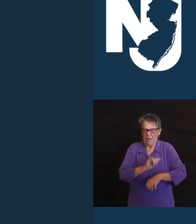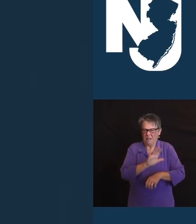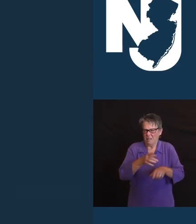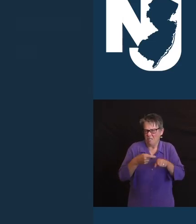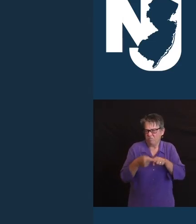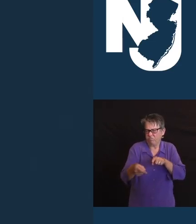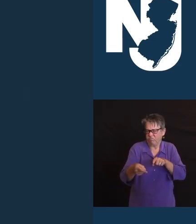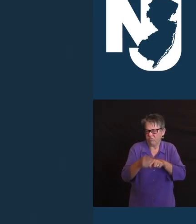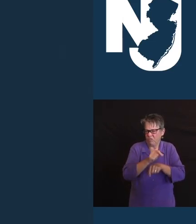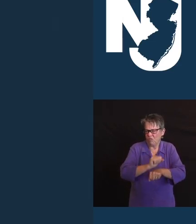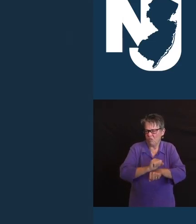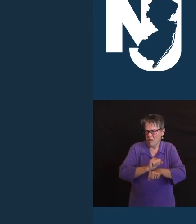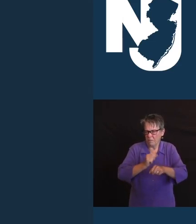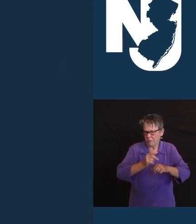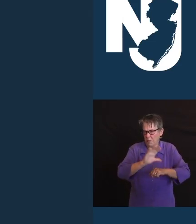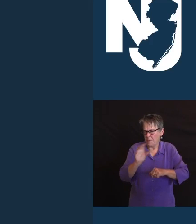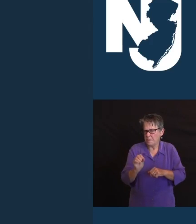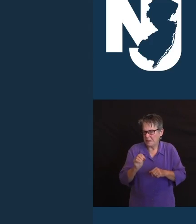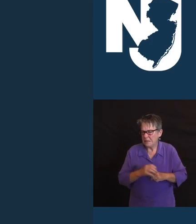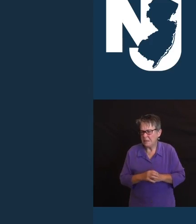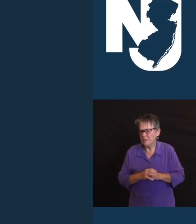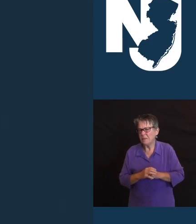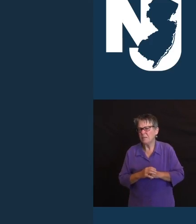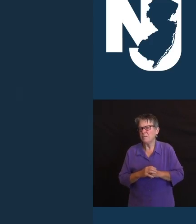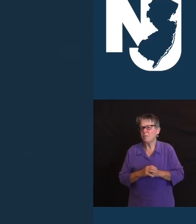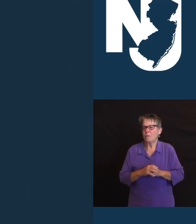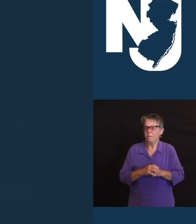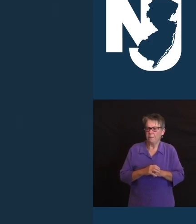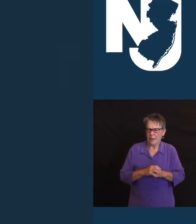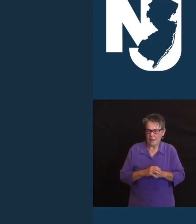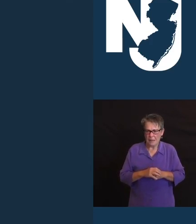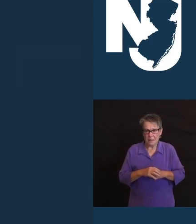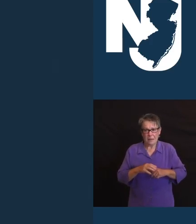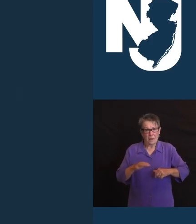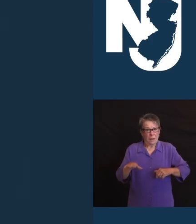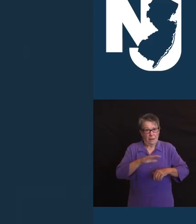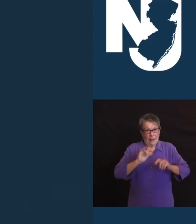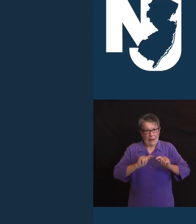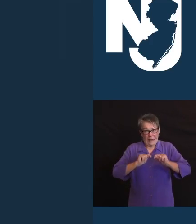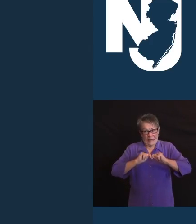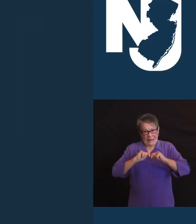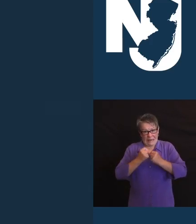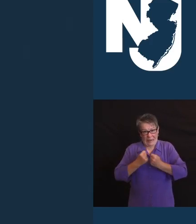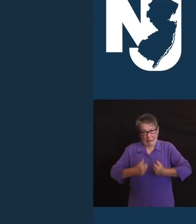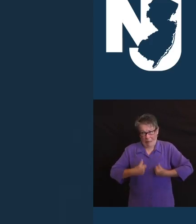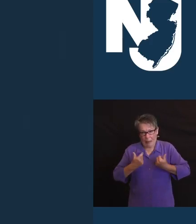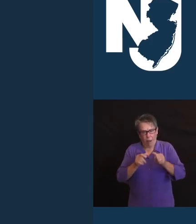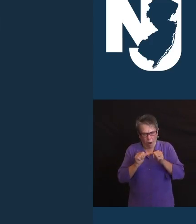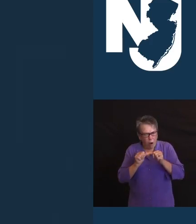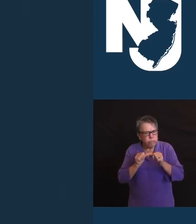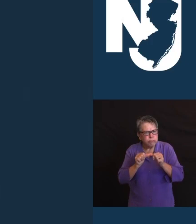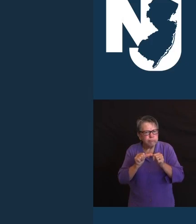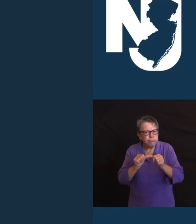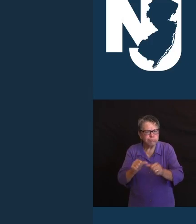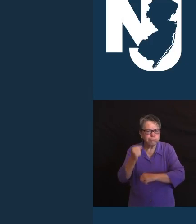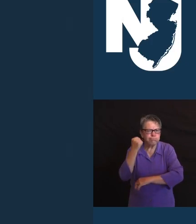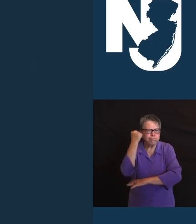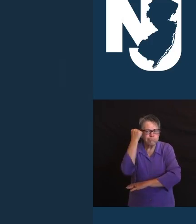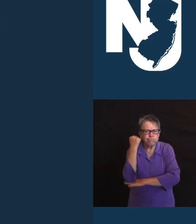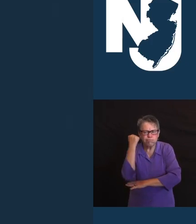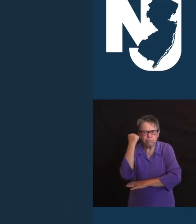valuable life-saving skills. To keep Team Life strong and ready to continue its mission, Jim worked with the EDA to receive both